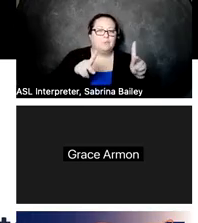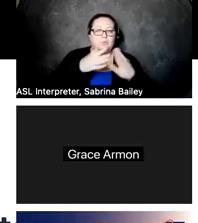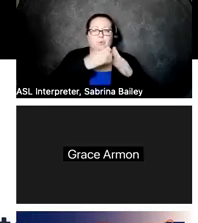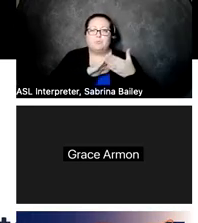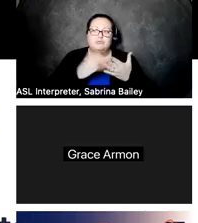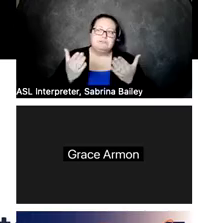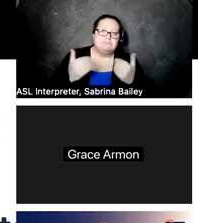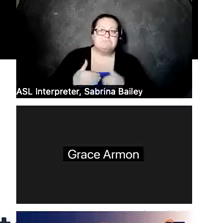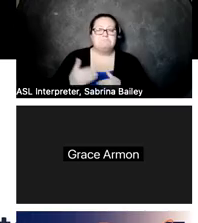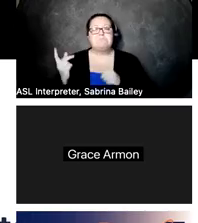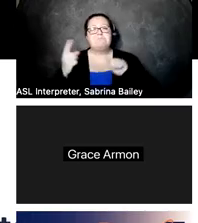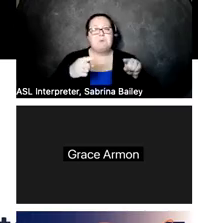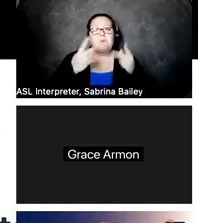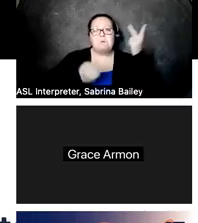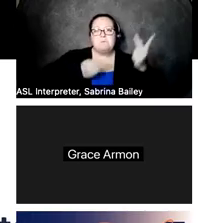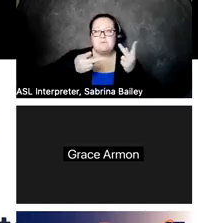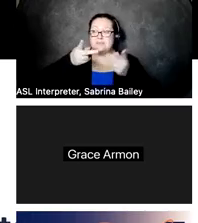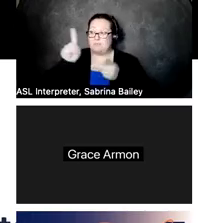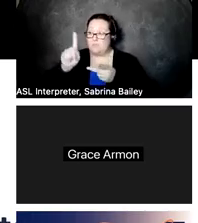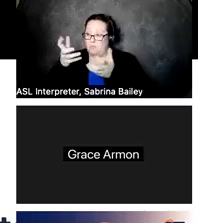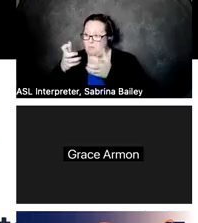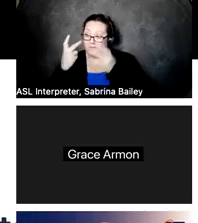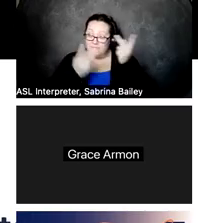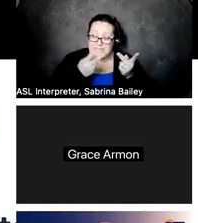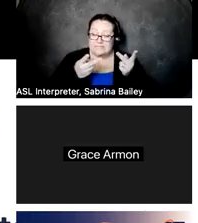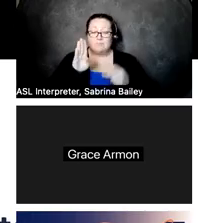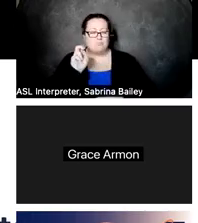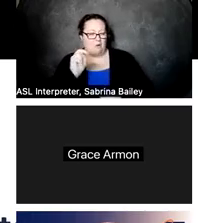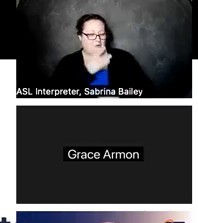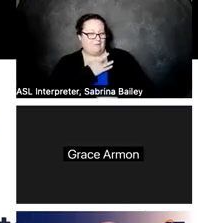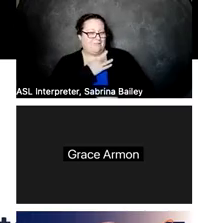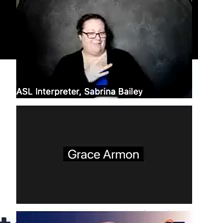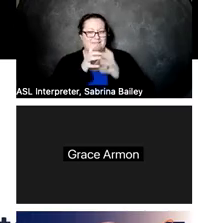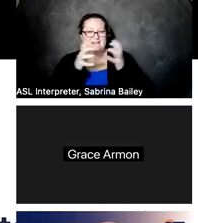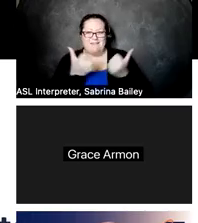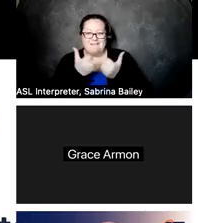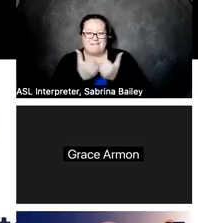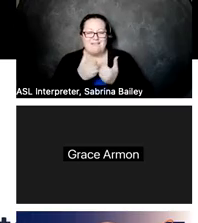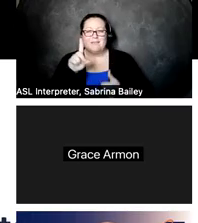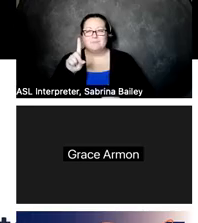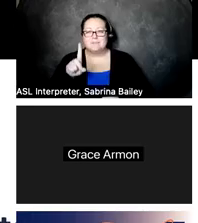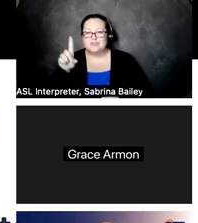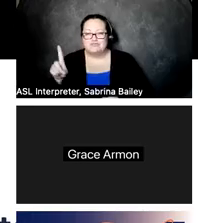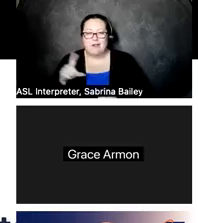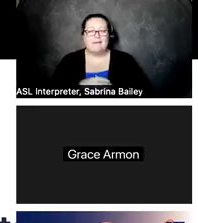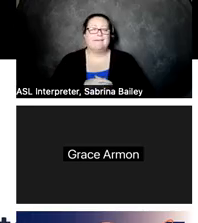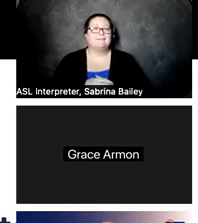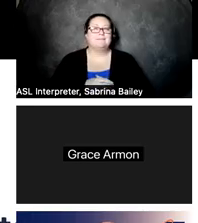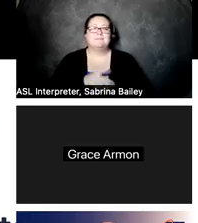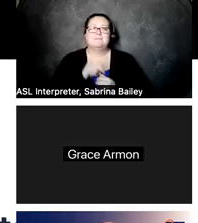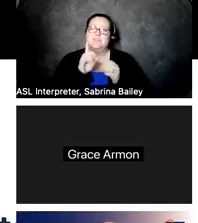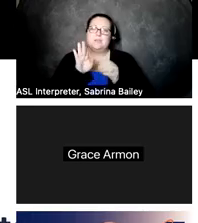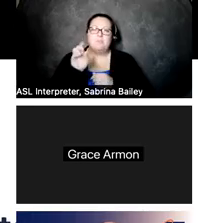to take him to places that he wanted to go. Barton really likes games like Dungeons and Dragons, sort of board